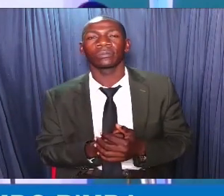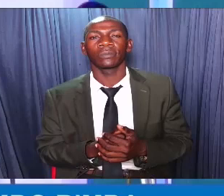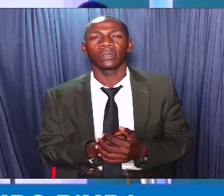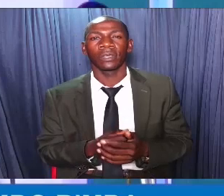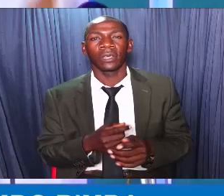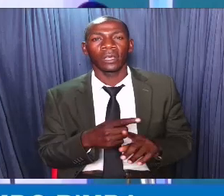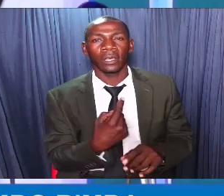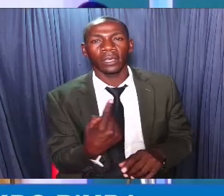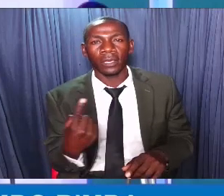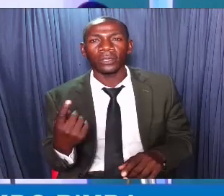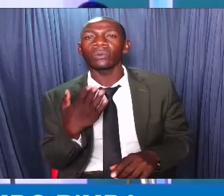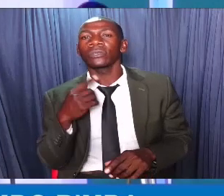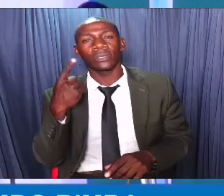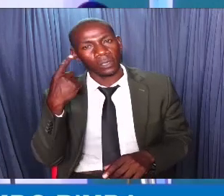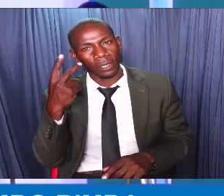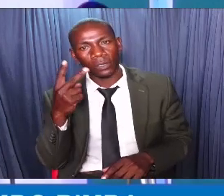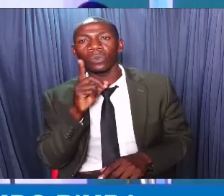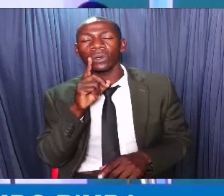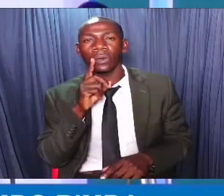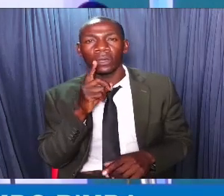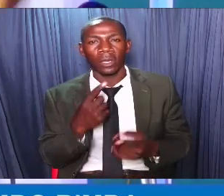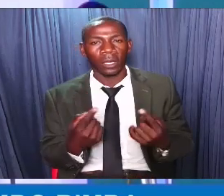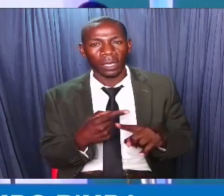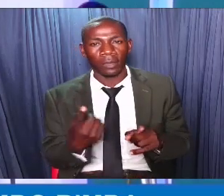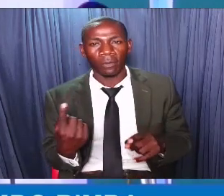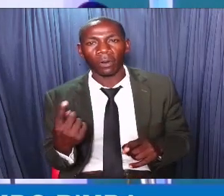mmoja anataka aone kesho. Everybody wants to see tomorrow. Kila mmoja anataka aone